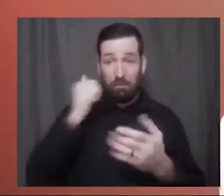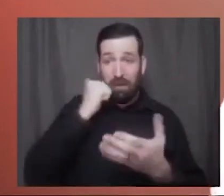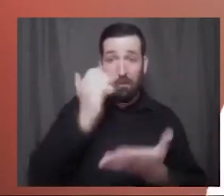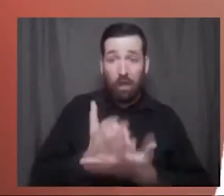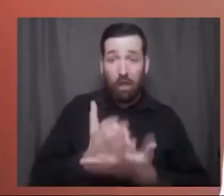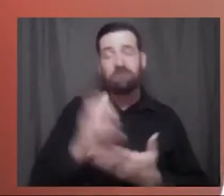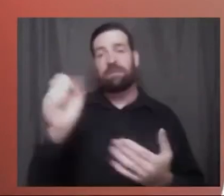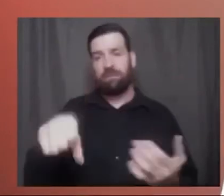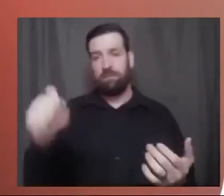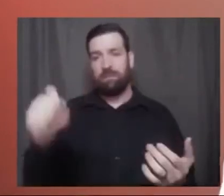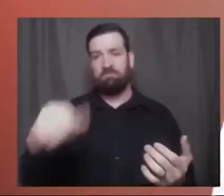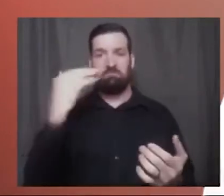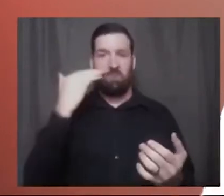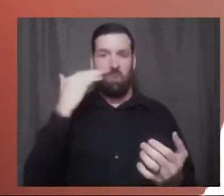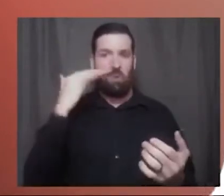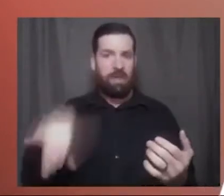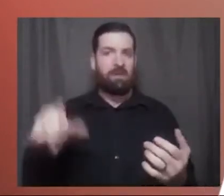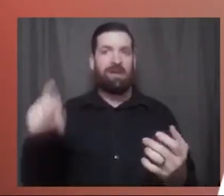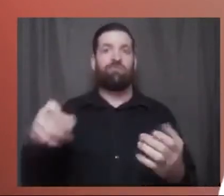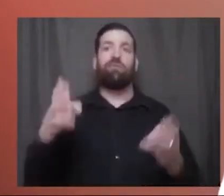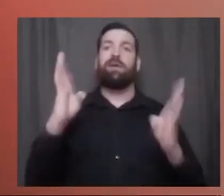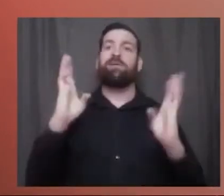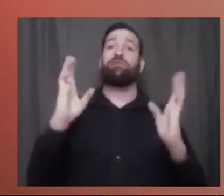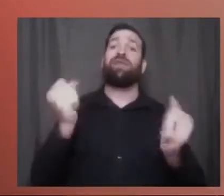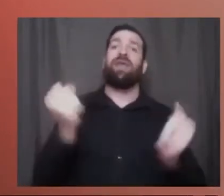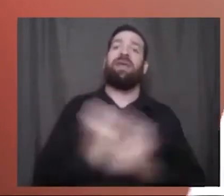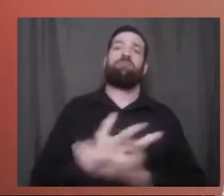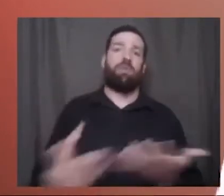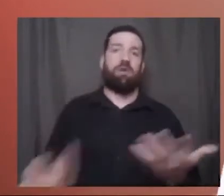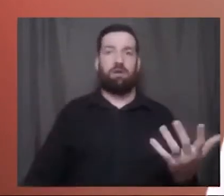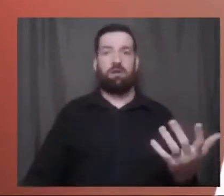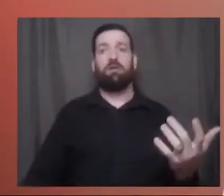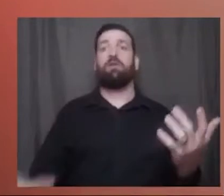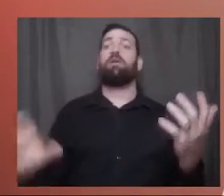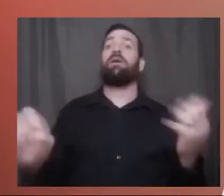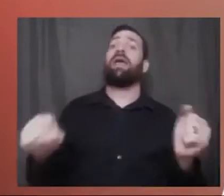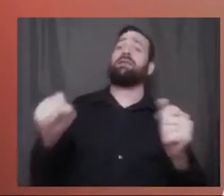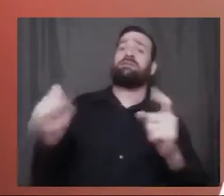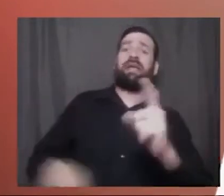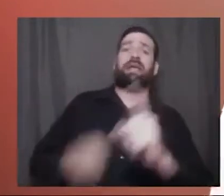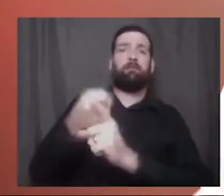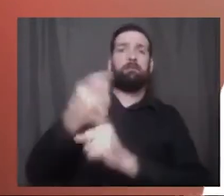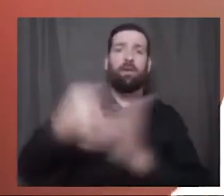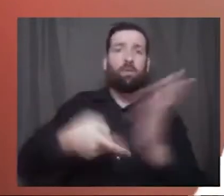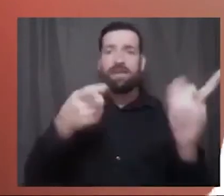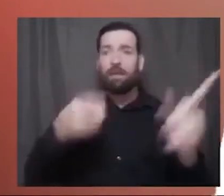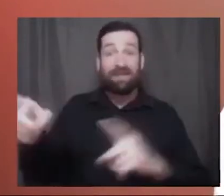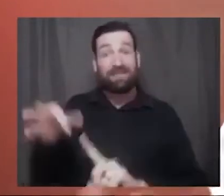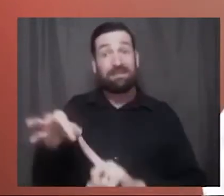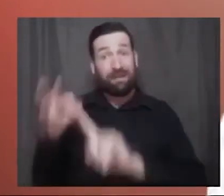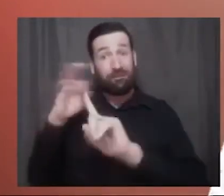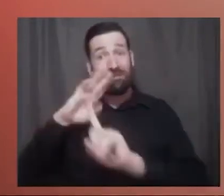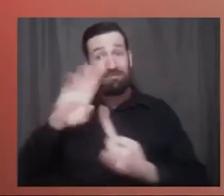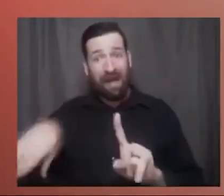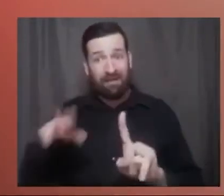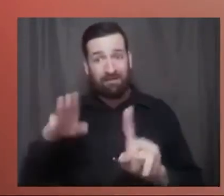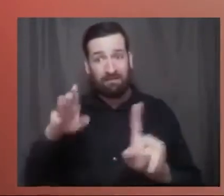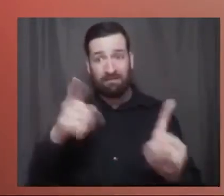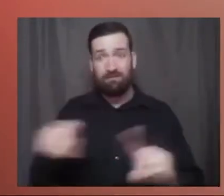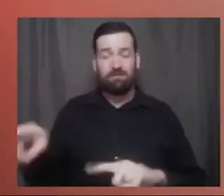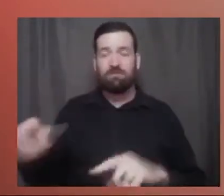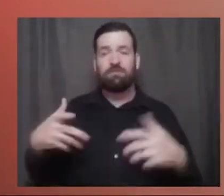that you have to pay attention to everything else that can impact what's happening. And especially things that can happen that are bad. We ultimately want to deal with what's